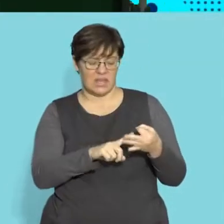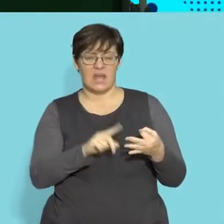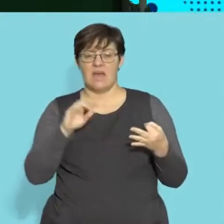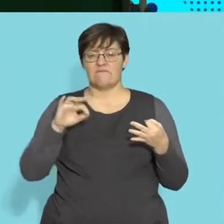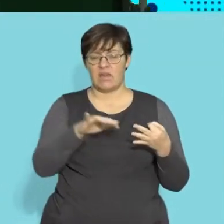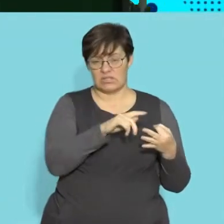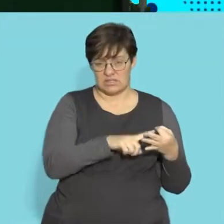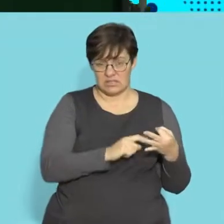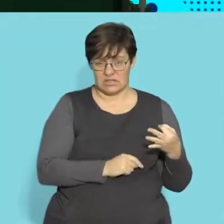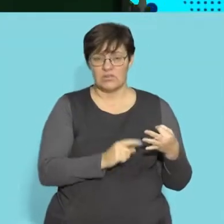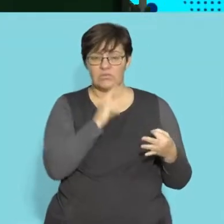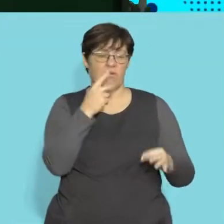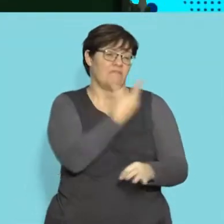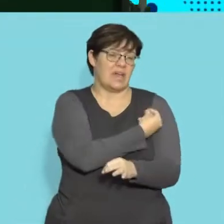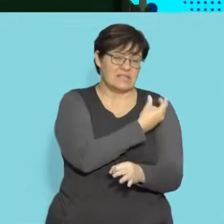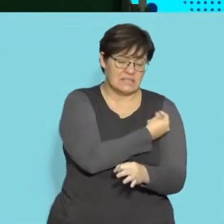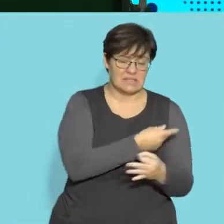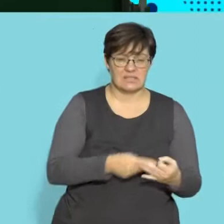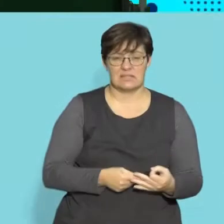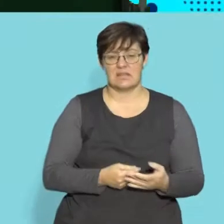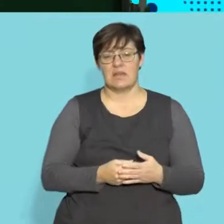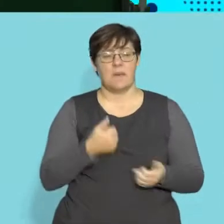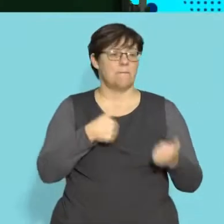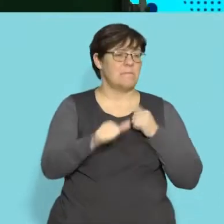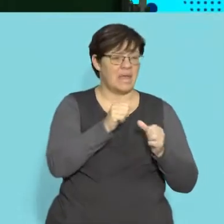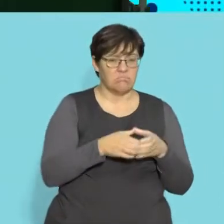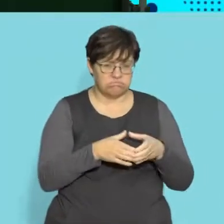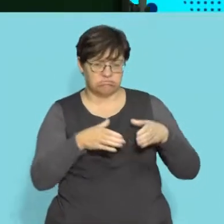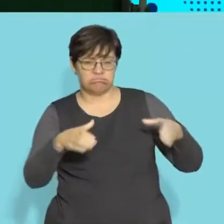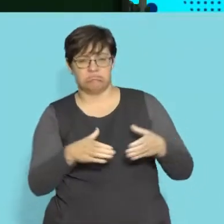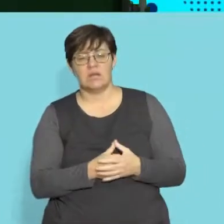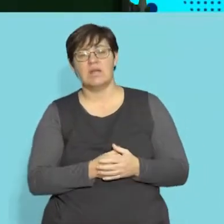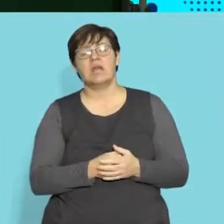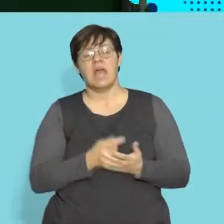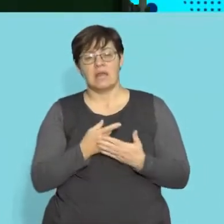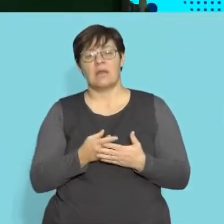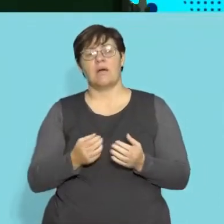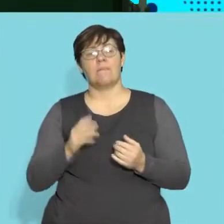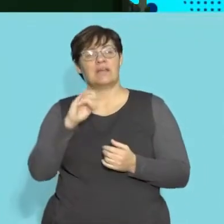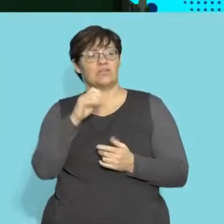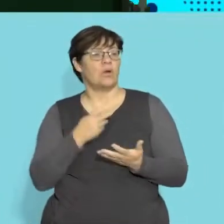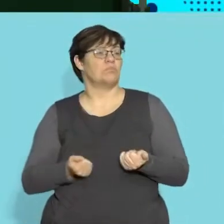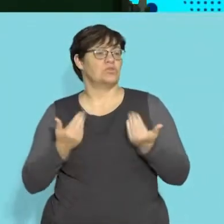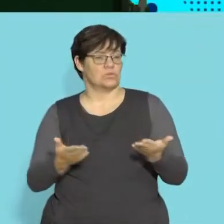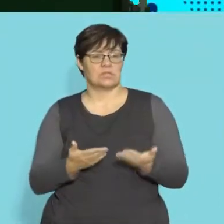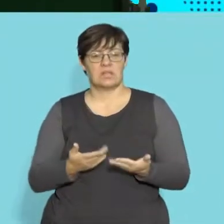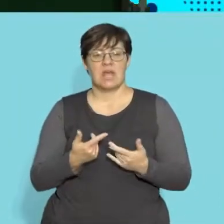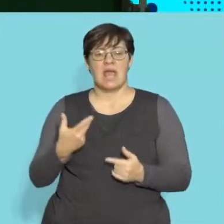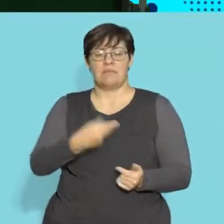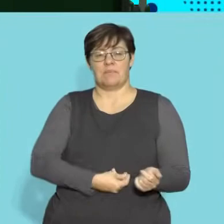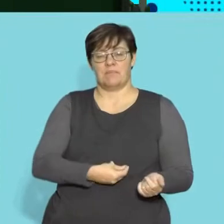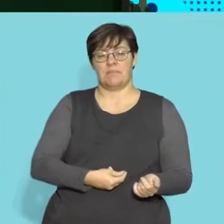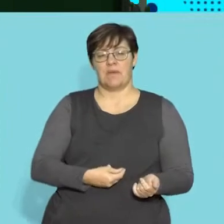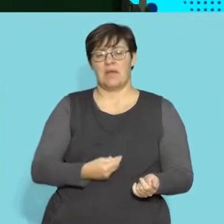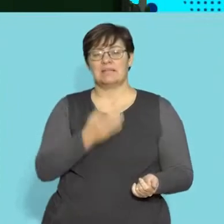produce the likes of vaccines, in baking, as well as using bacteria to produce things like human insulin